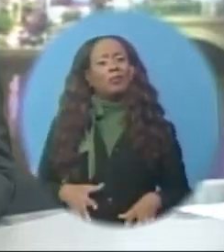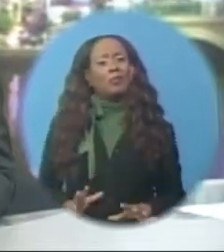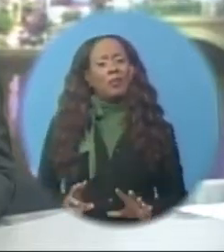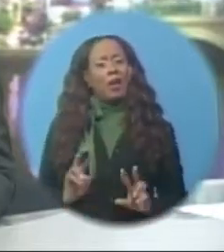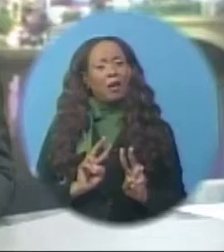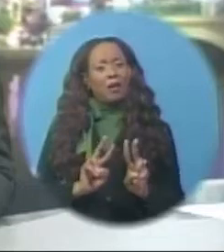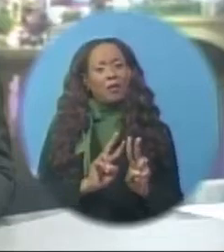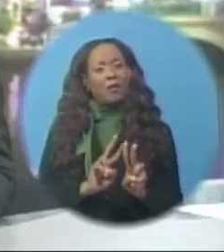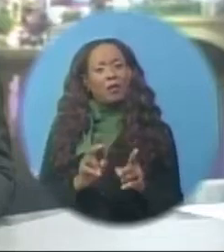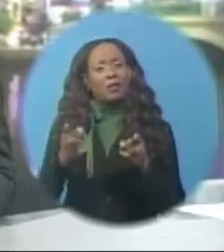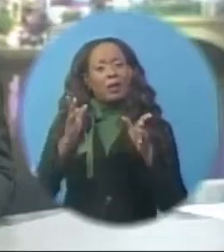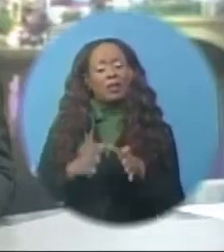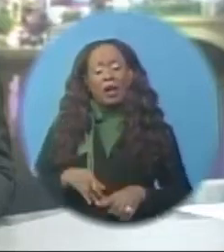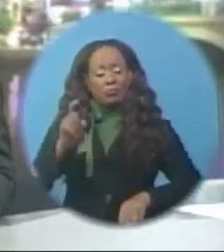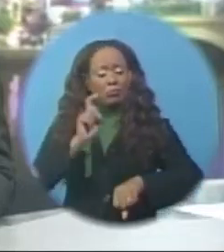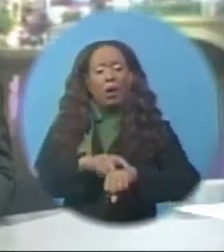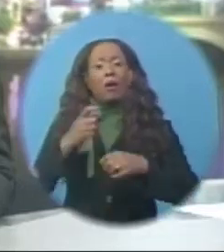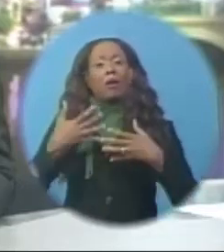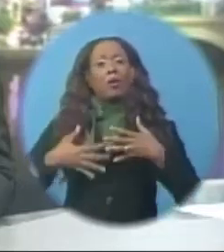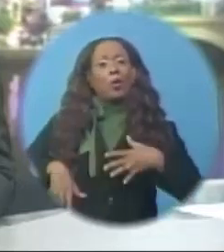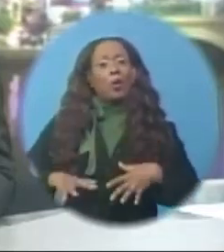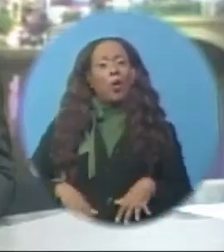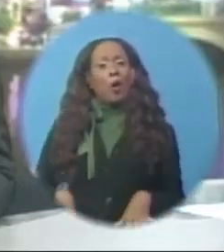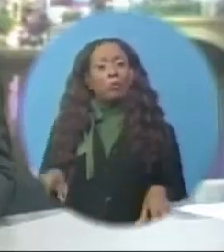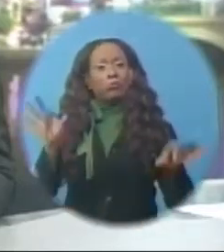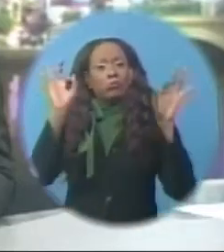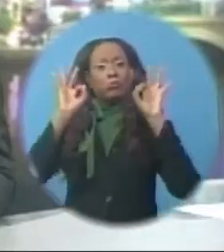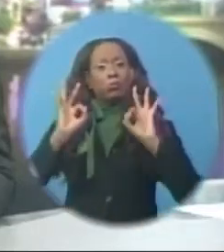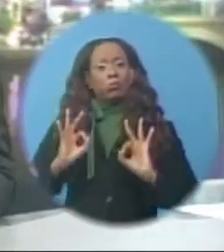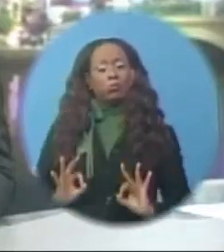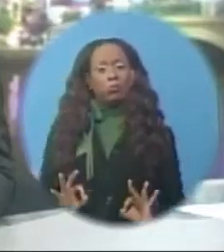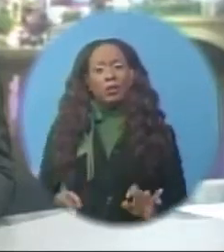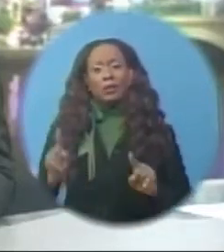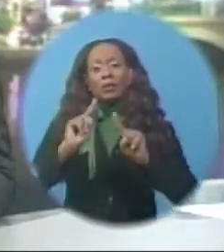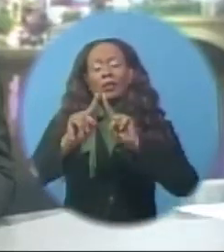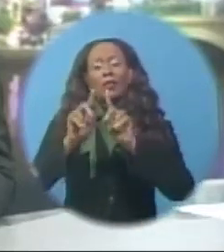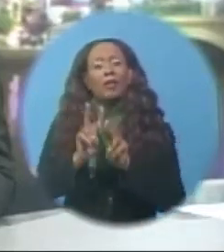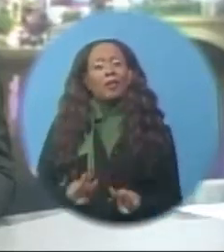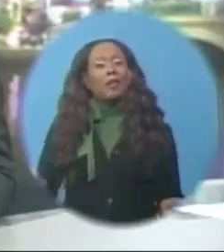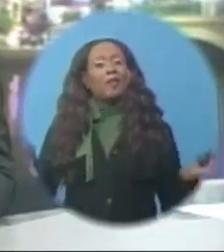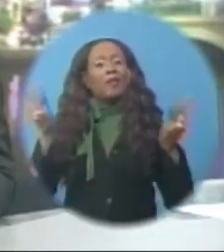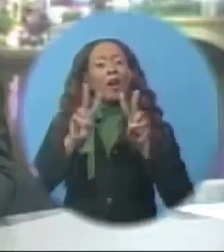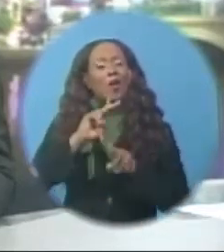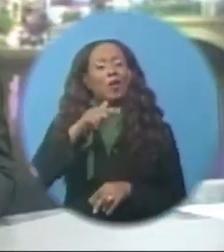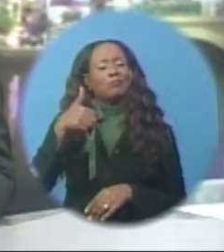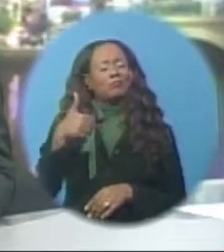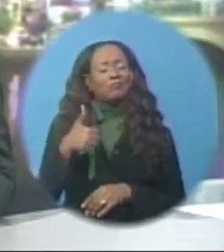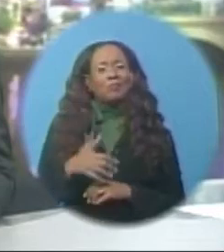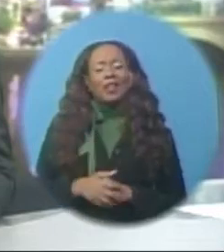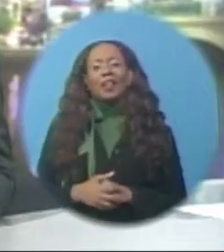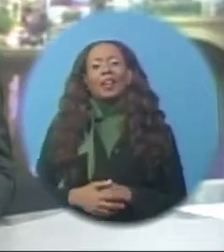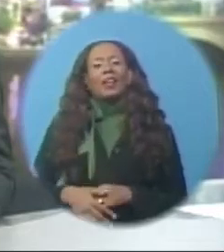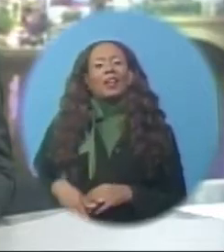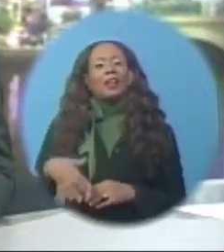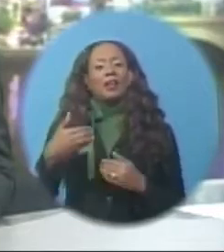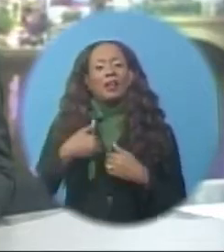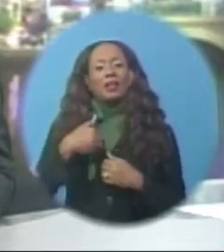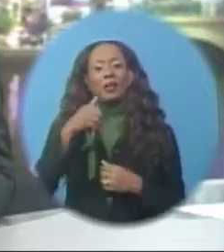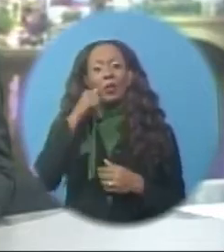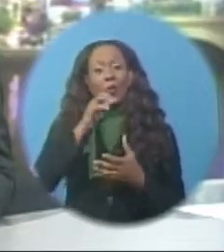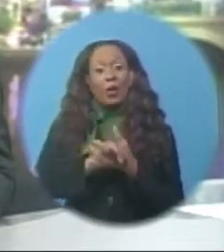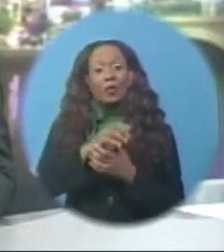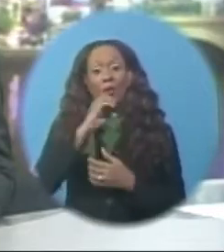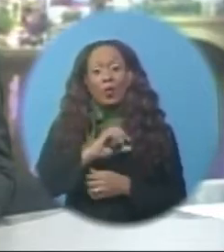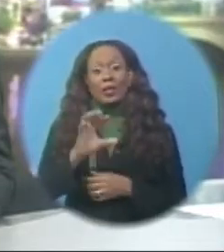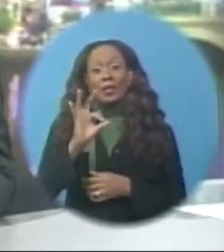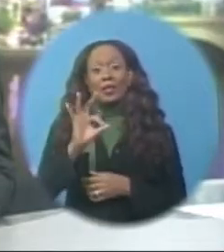His punctuality, deportment, and all the traditional morals and values for which he stood. Mr. Harper is survived by his